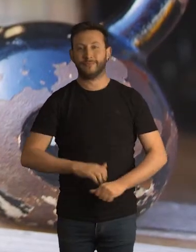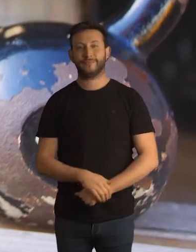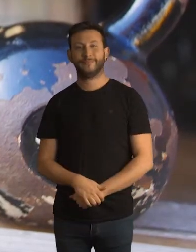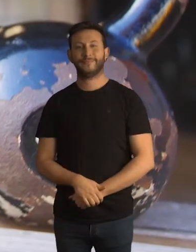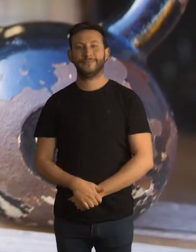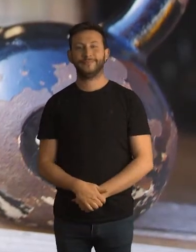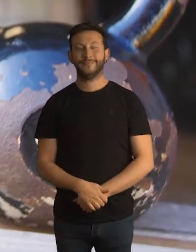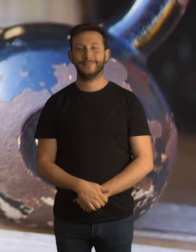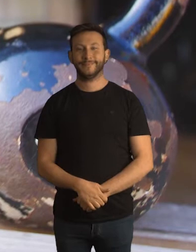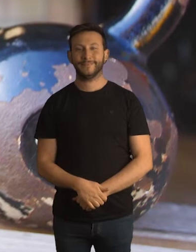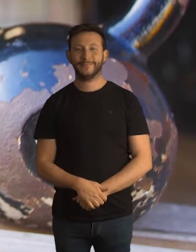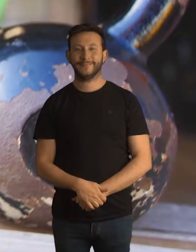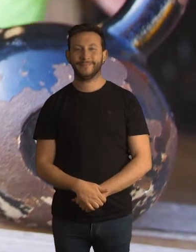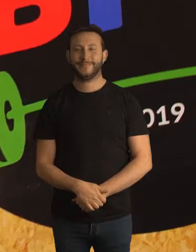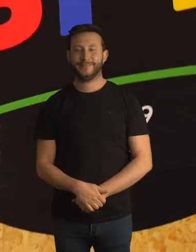problem.